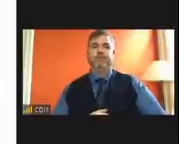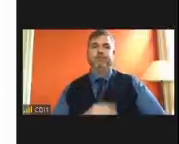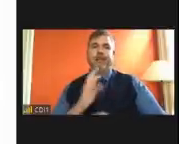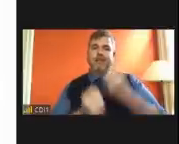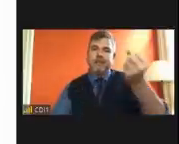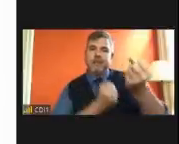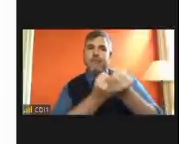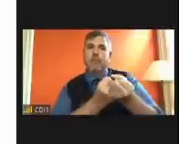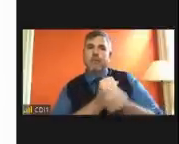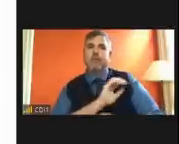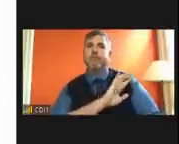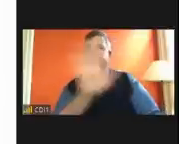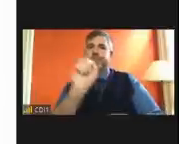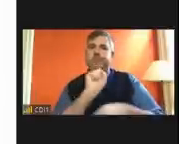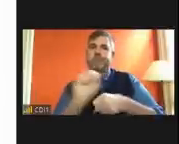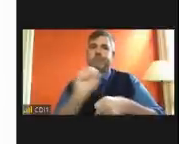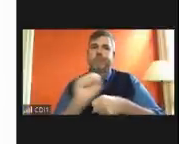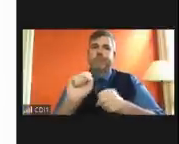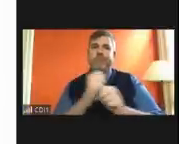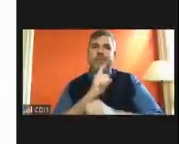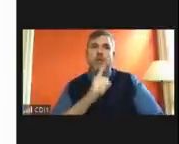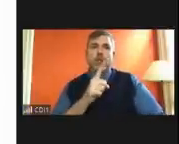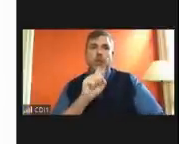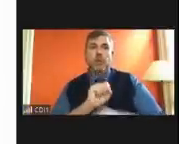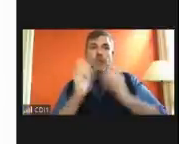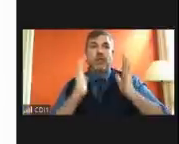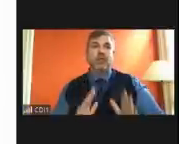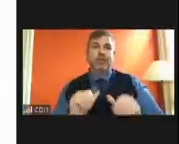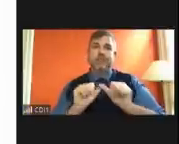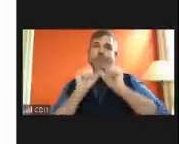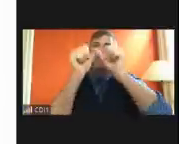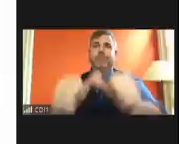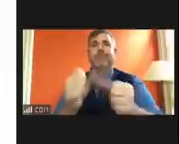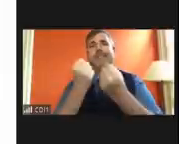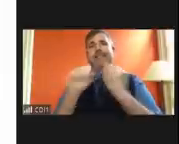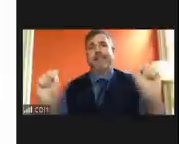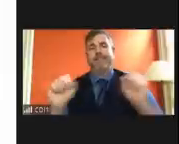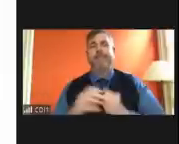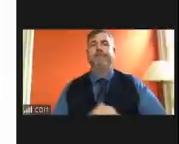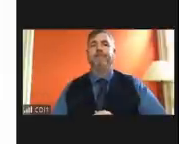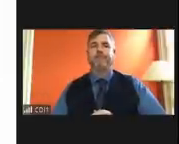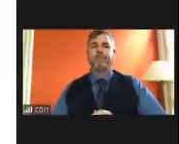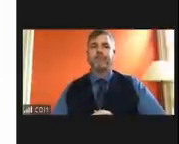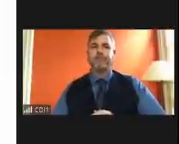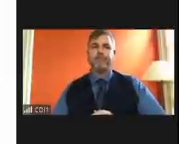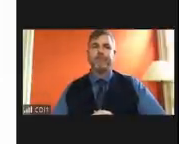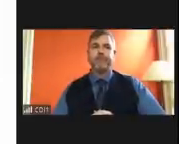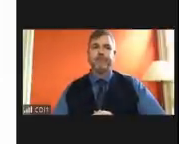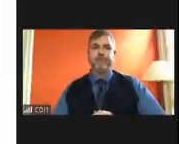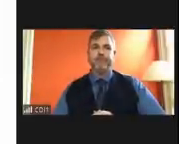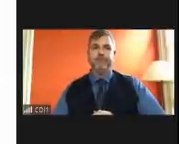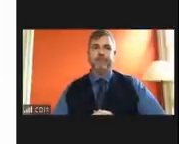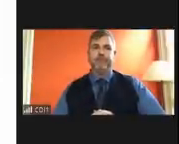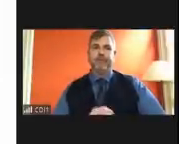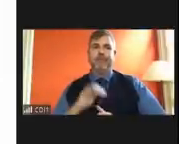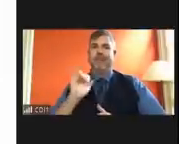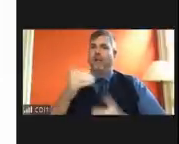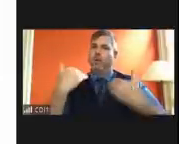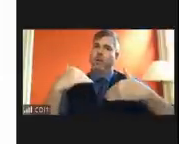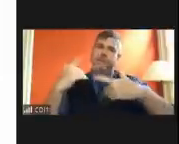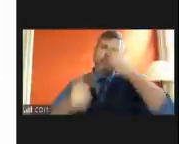keep these workers safe too. Now, this is a pretty formidable challenge. There's of just